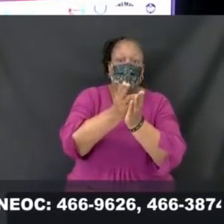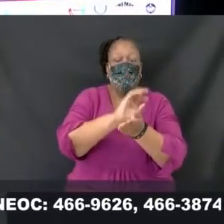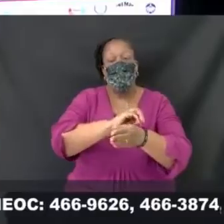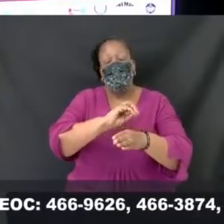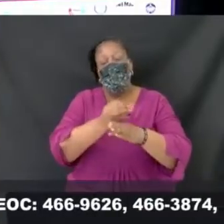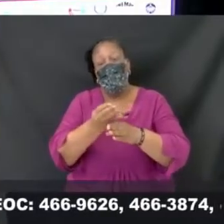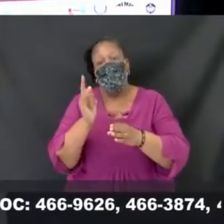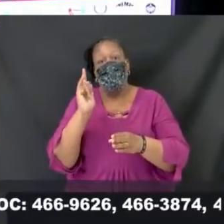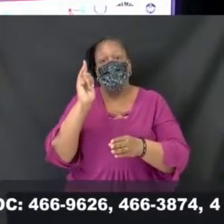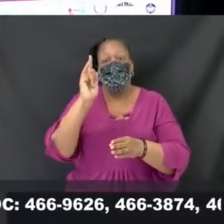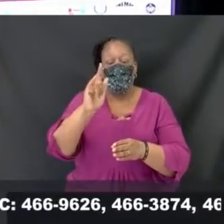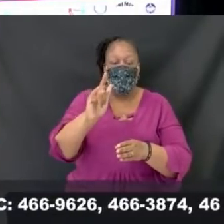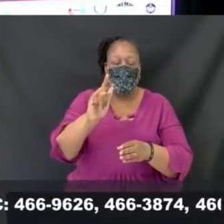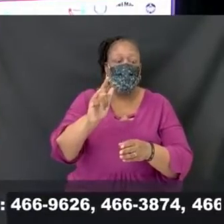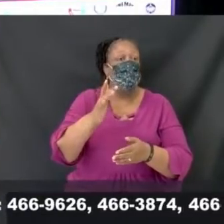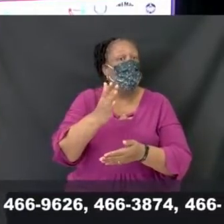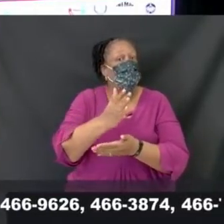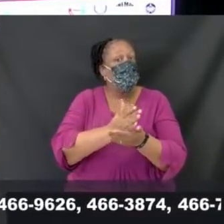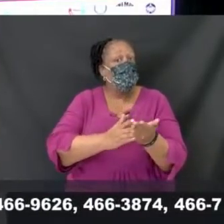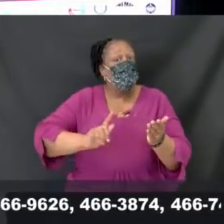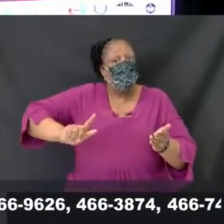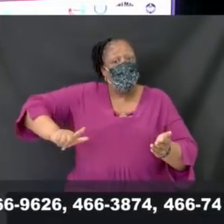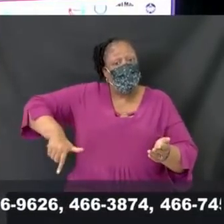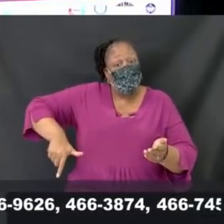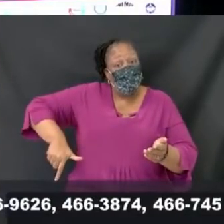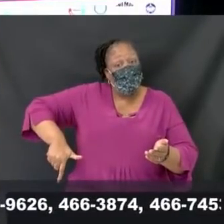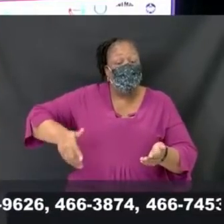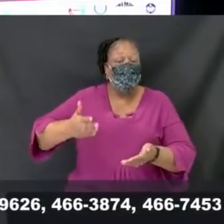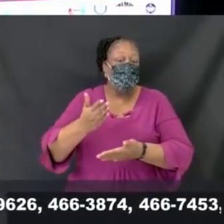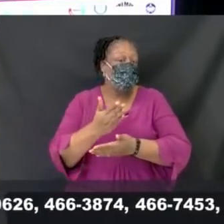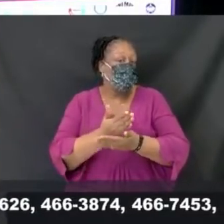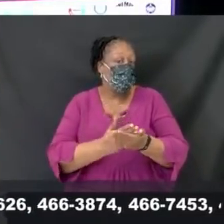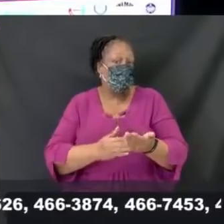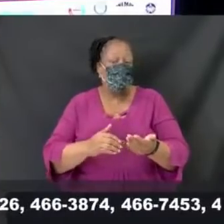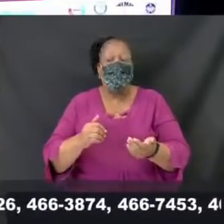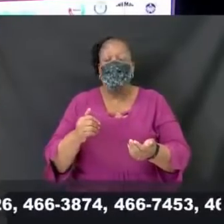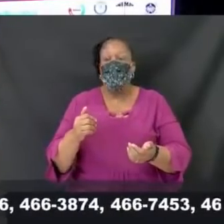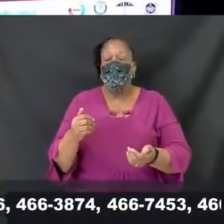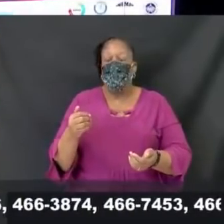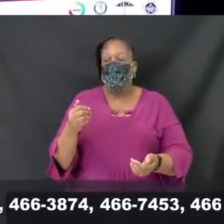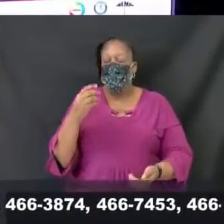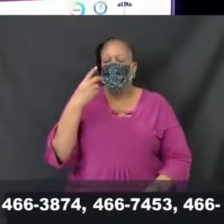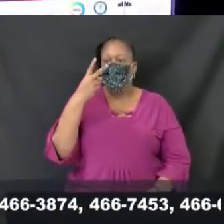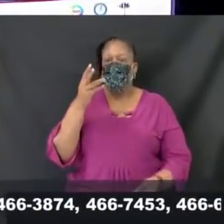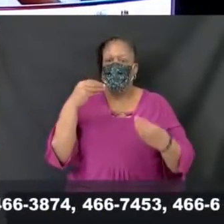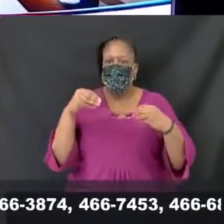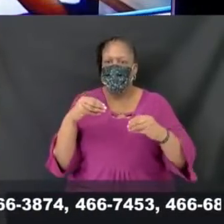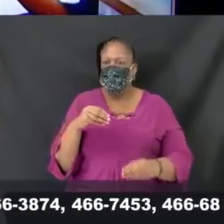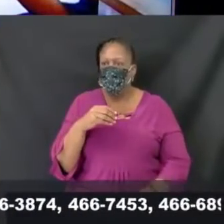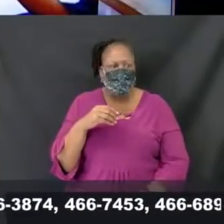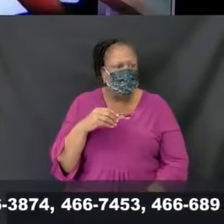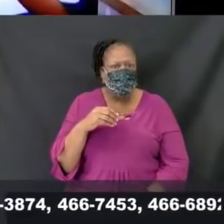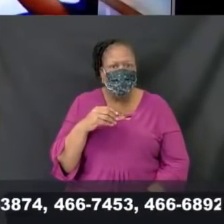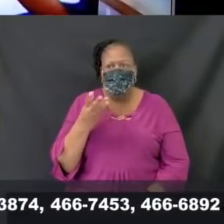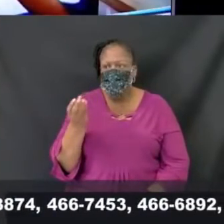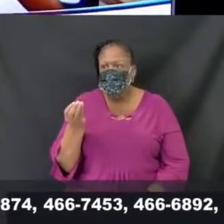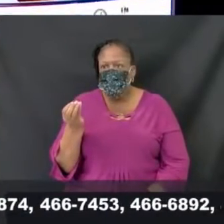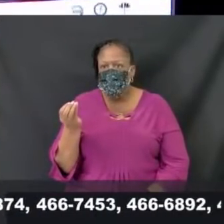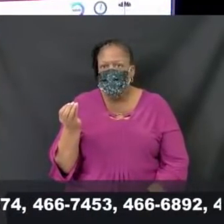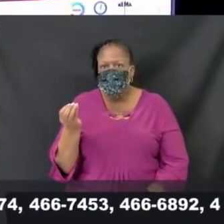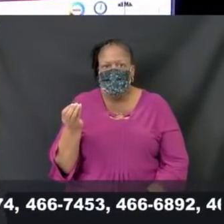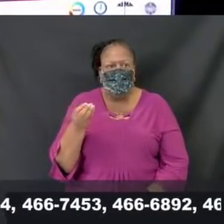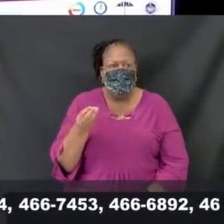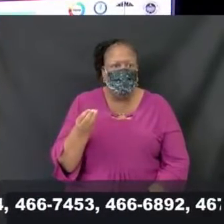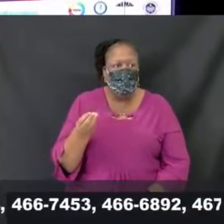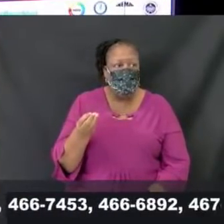or delayed, which means that some of the supplies that you find on the shelves, you may not be seeing them at this